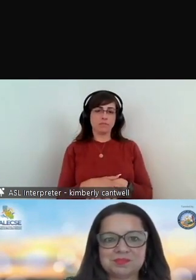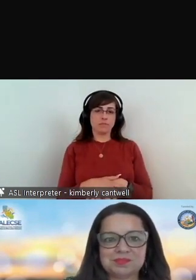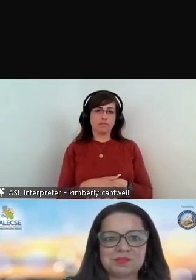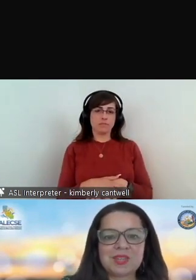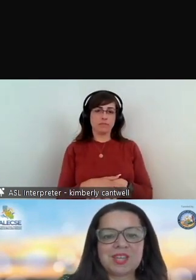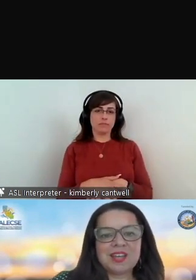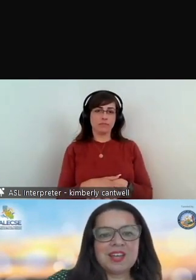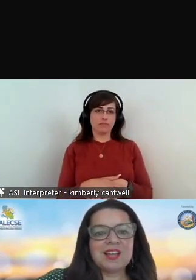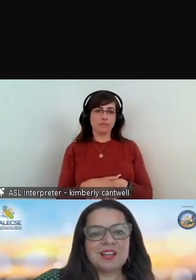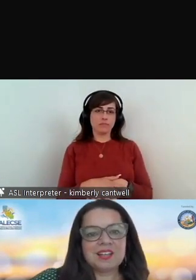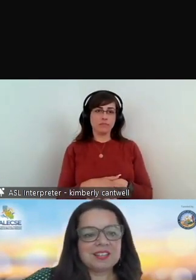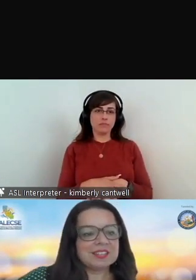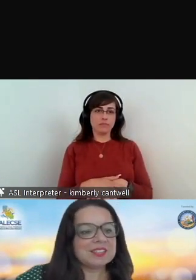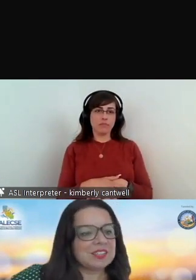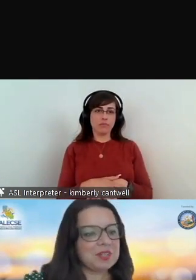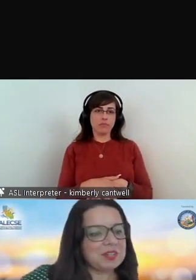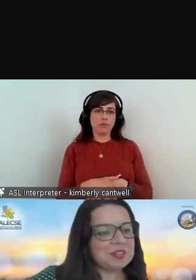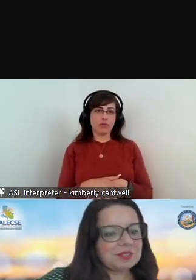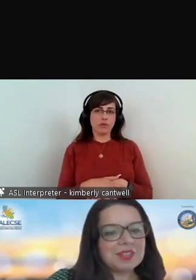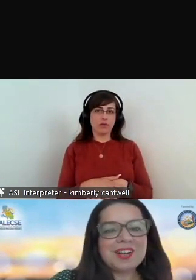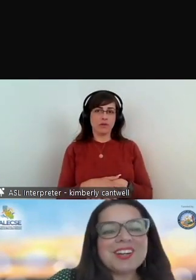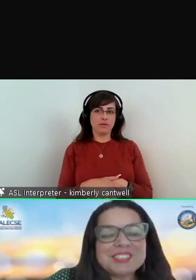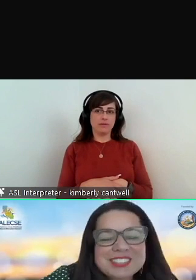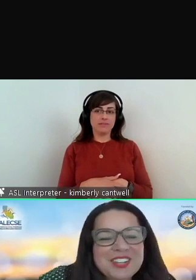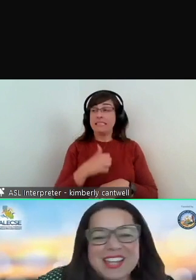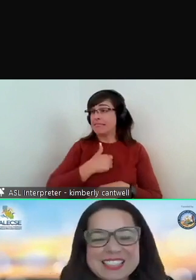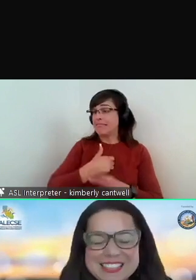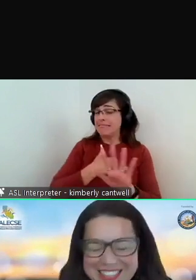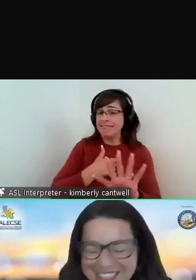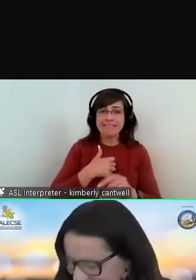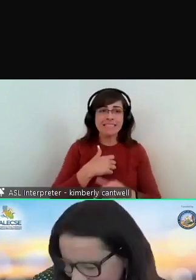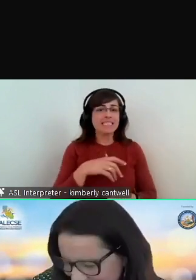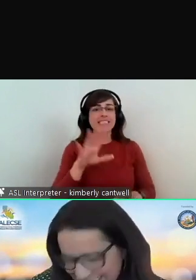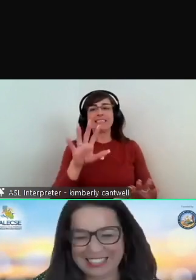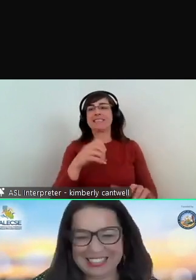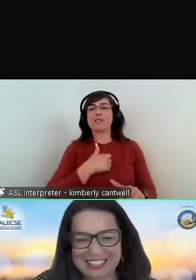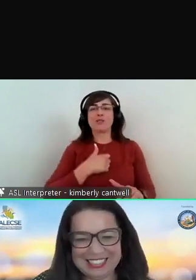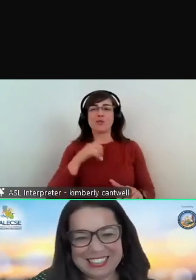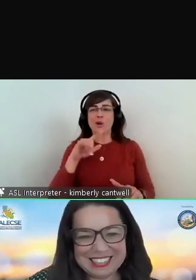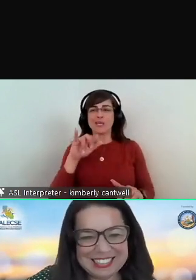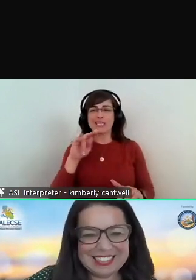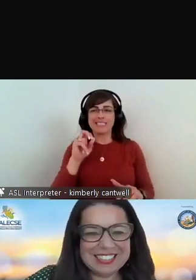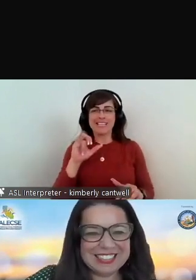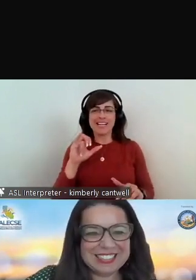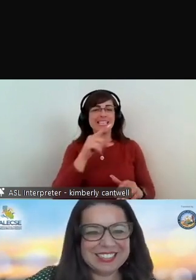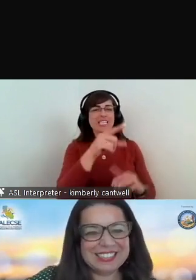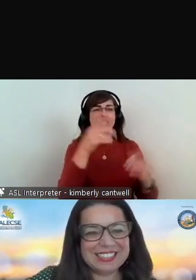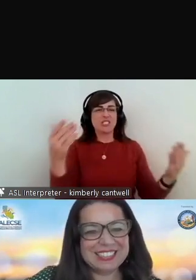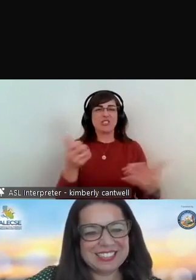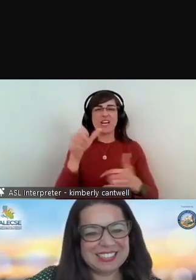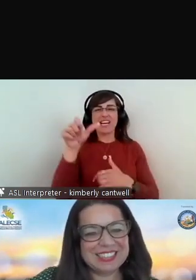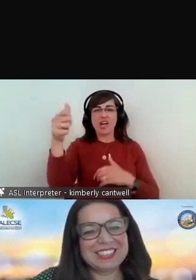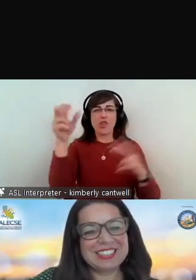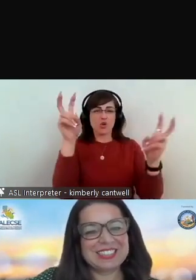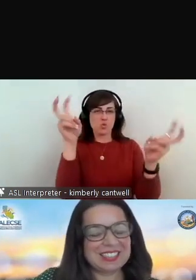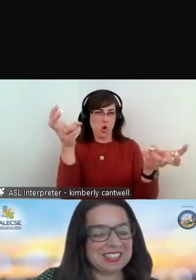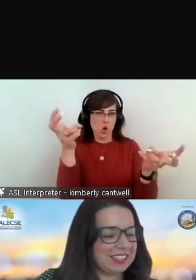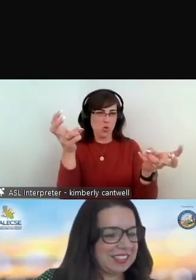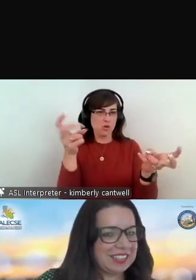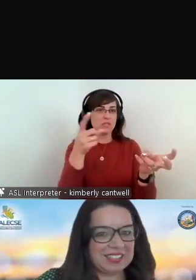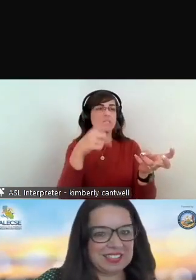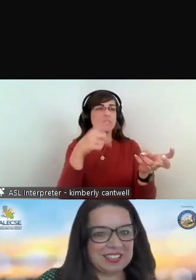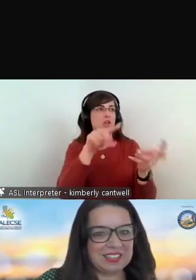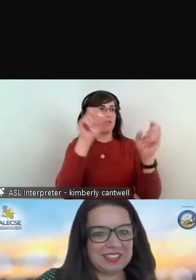slide. So here's so go ahead, Lindsay. So here's just another quote that you